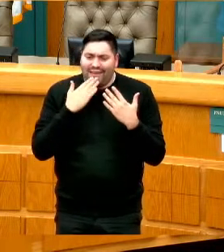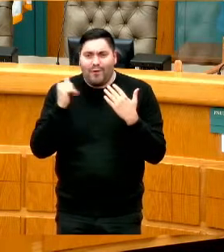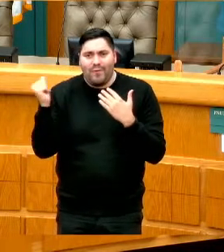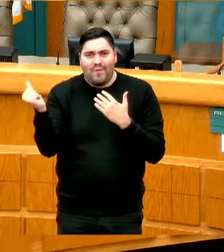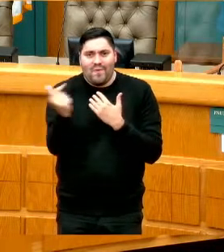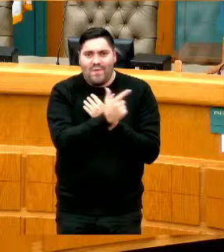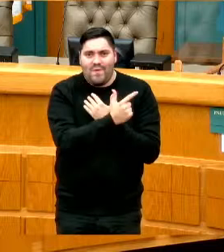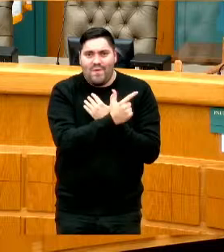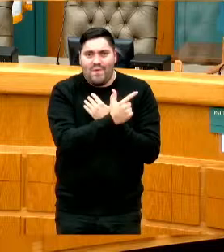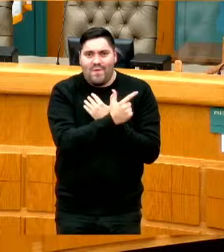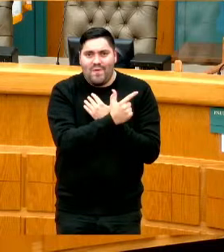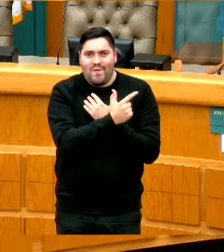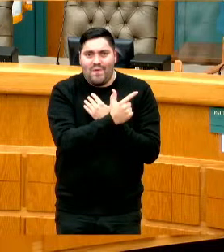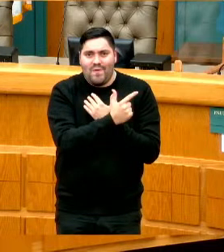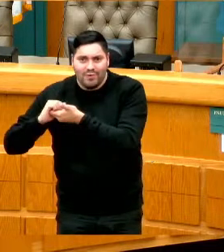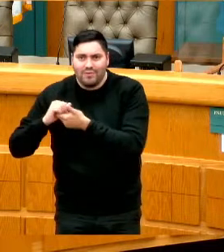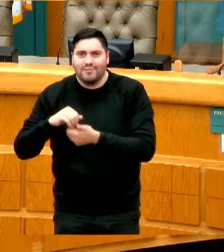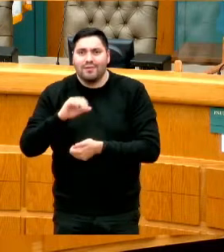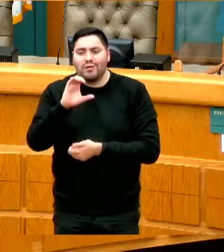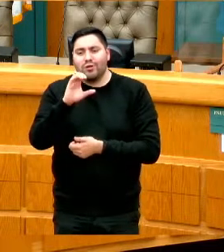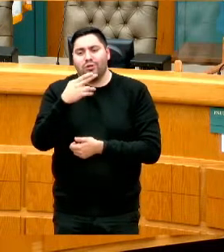including Christus and